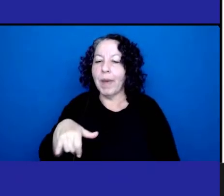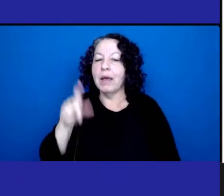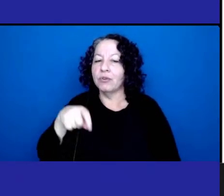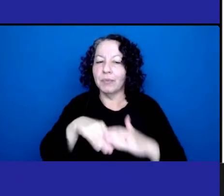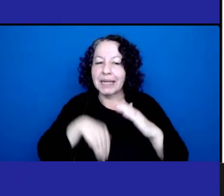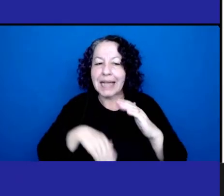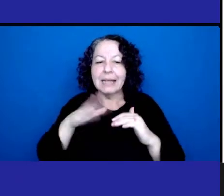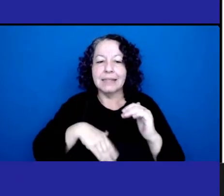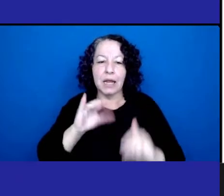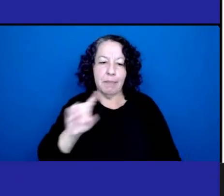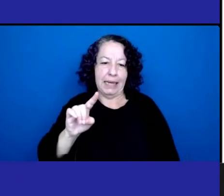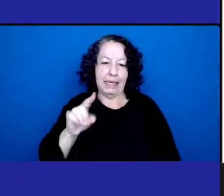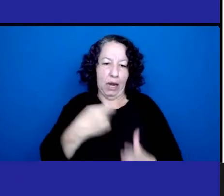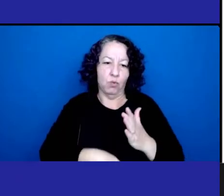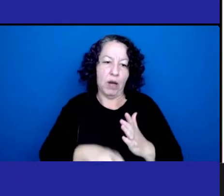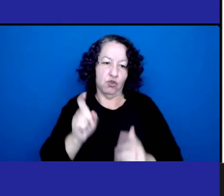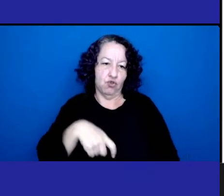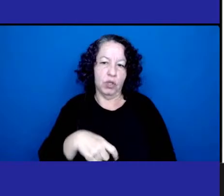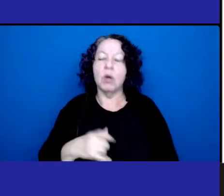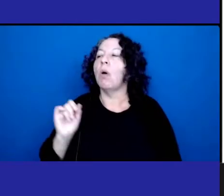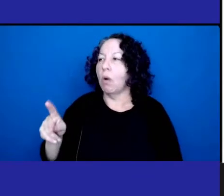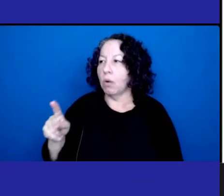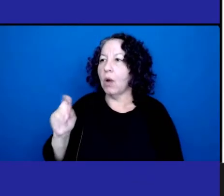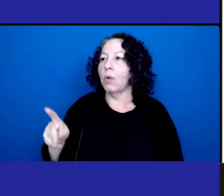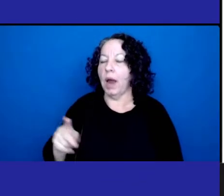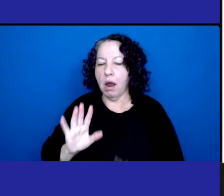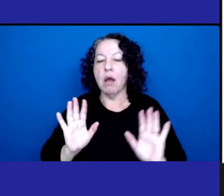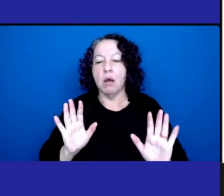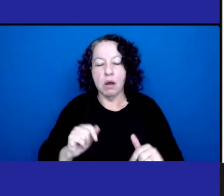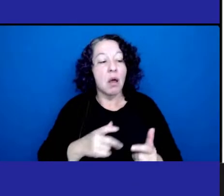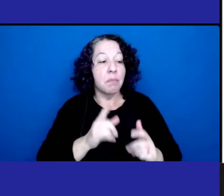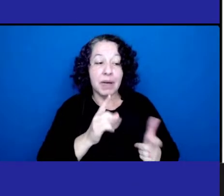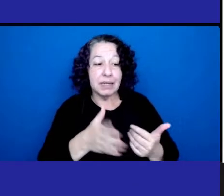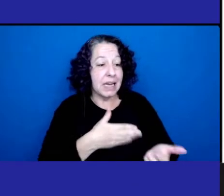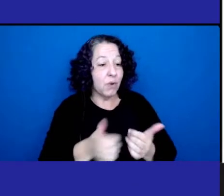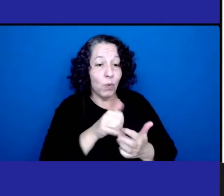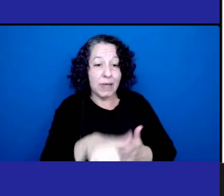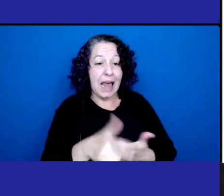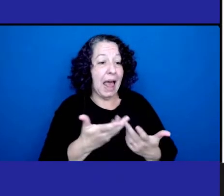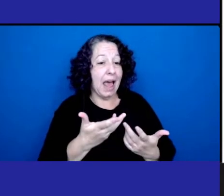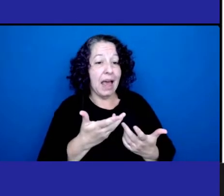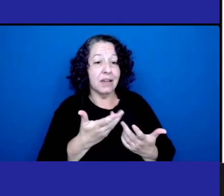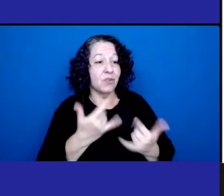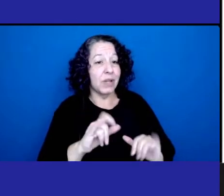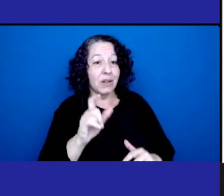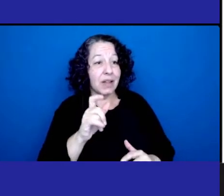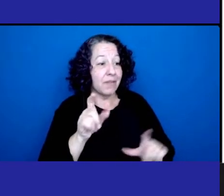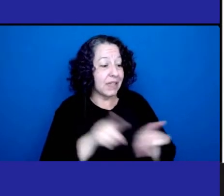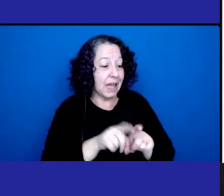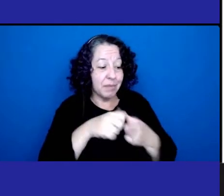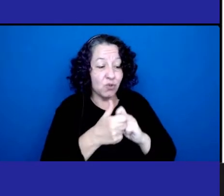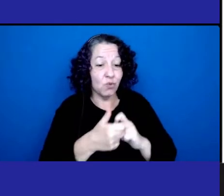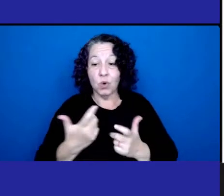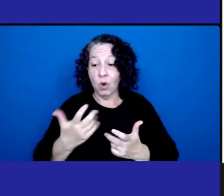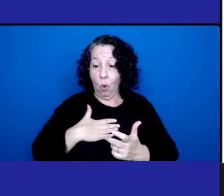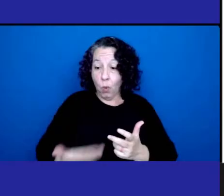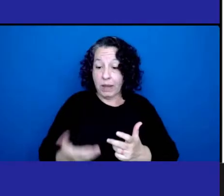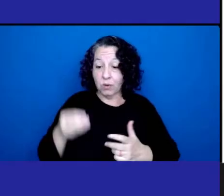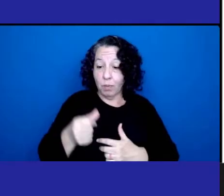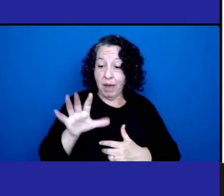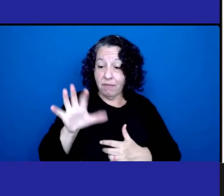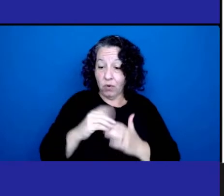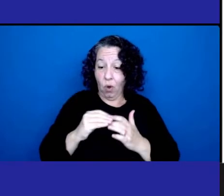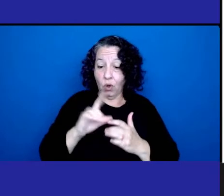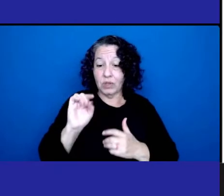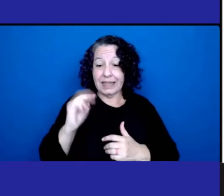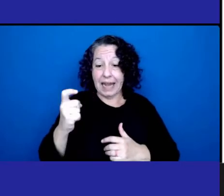rate. Okay, because that's But even then, you still have the same issue. You know, do we pay $500 to Lenox Hill to